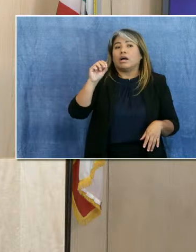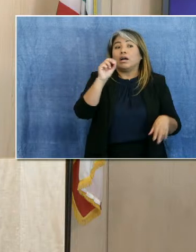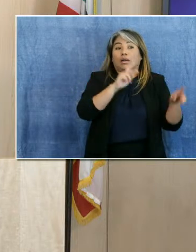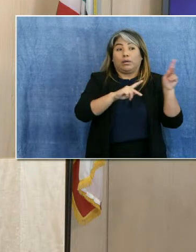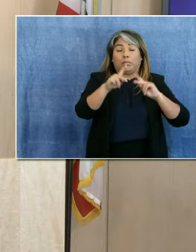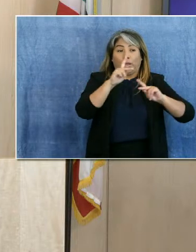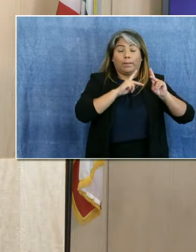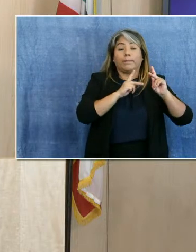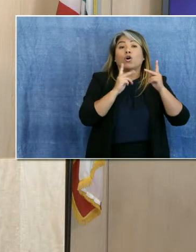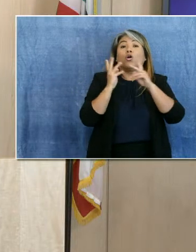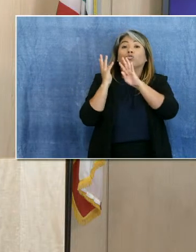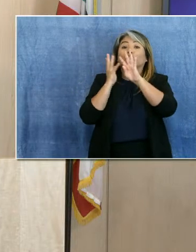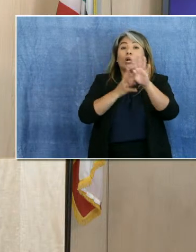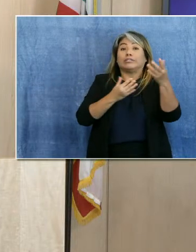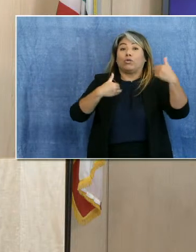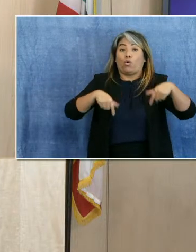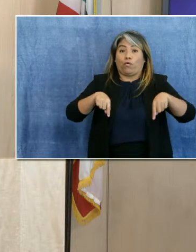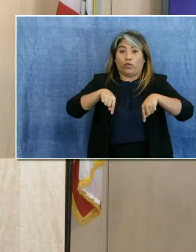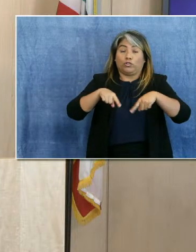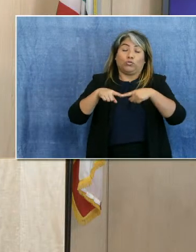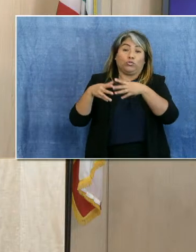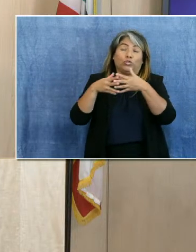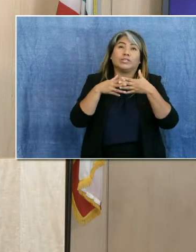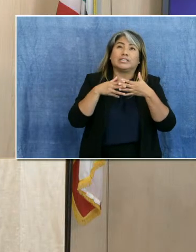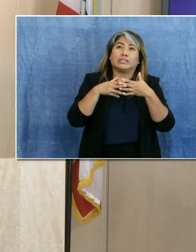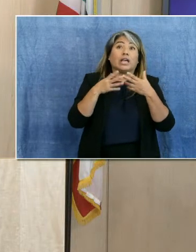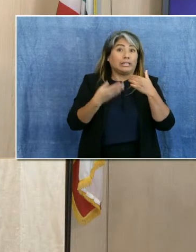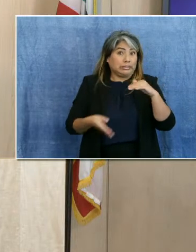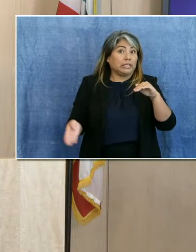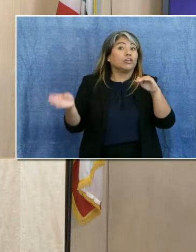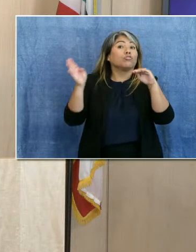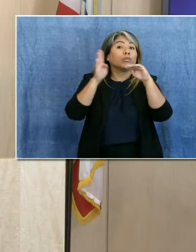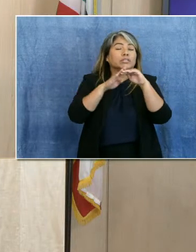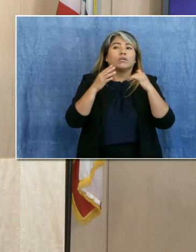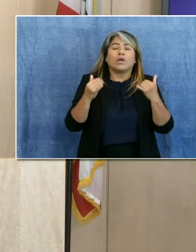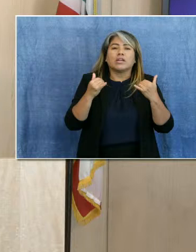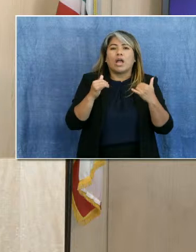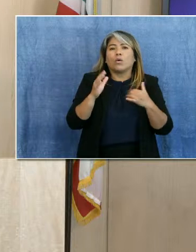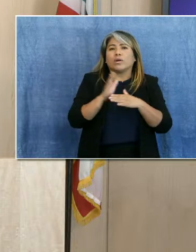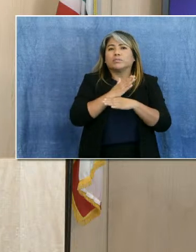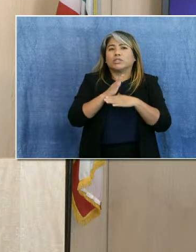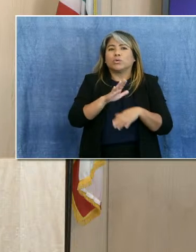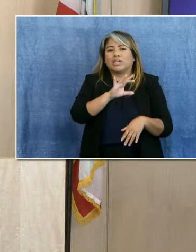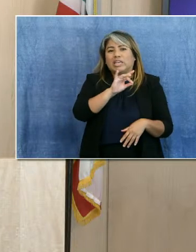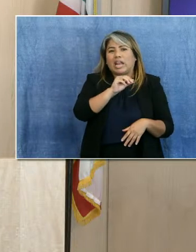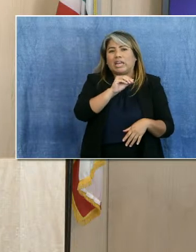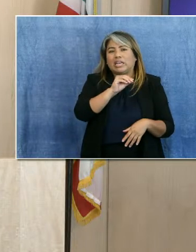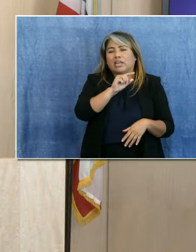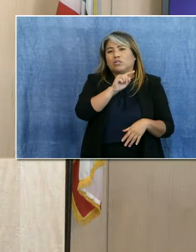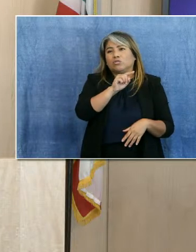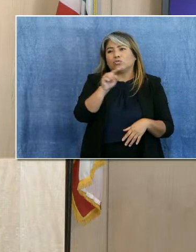individuals that are crossing over has increased. Right now, it's between 80 and